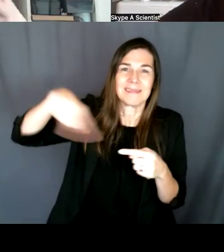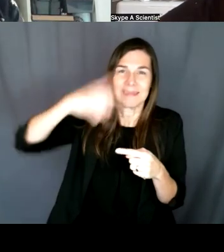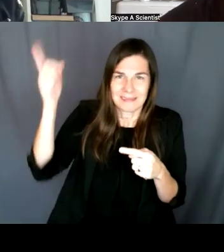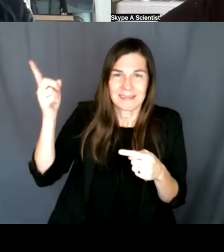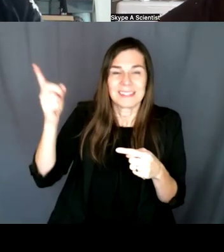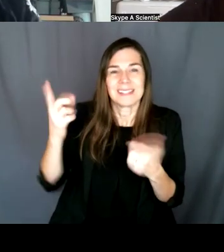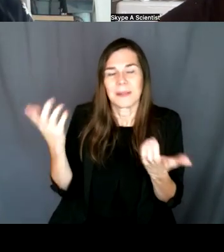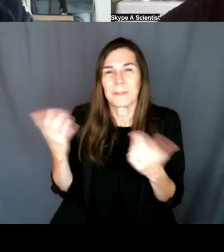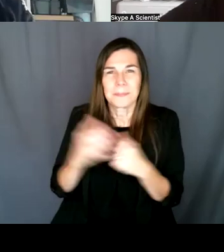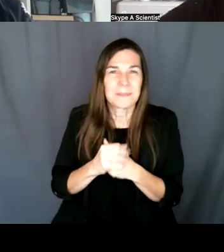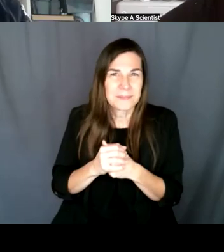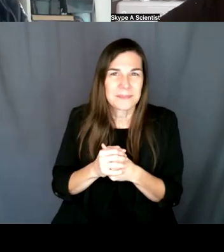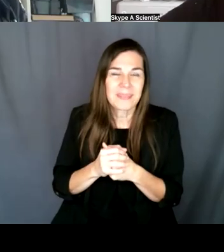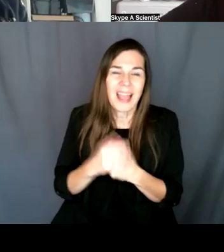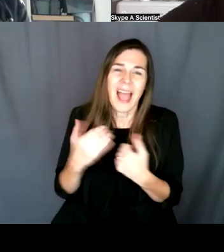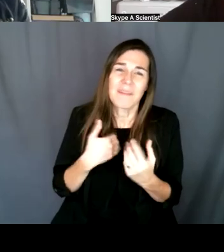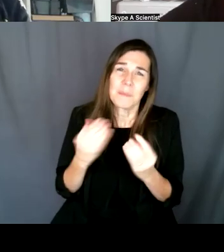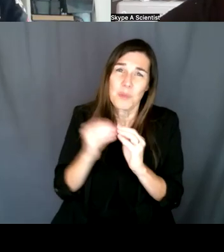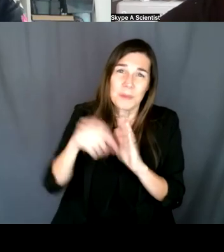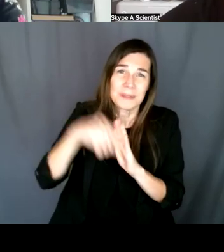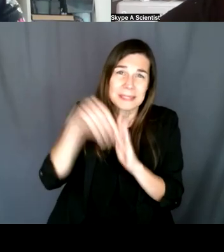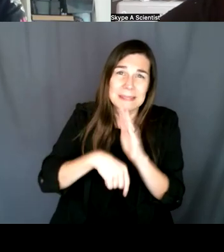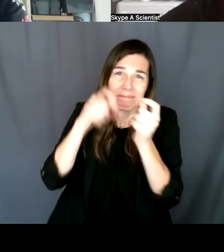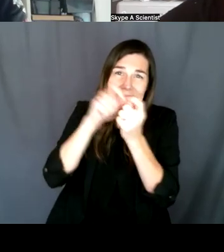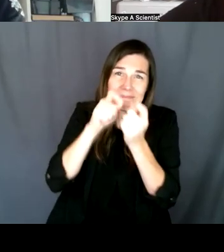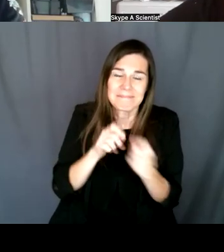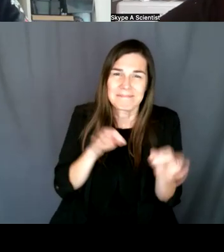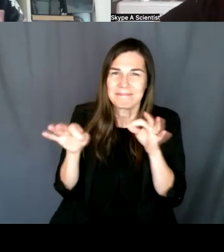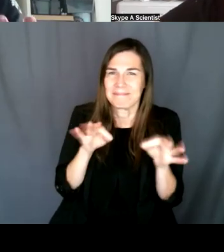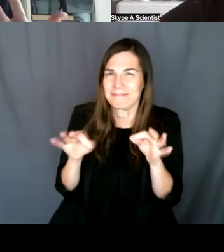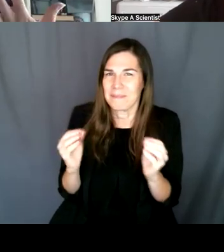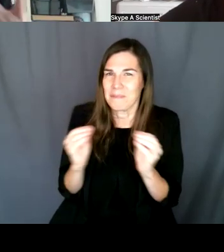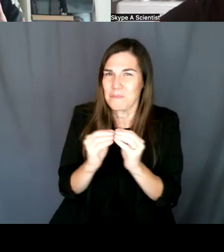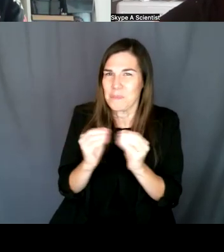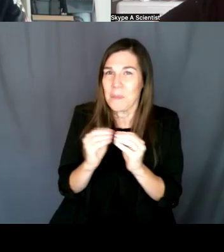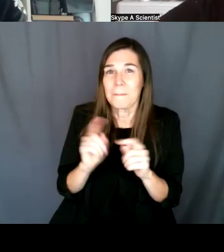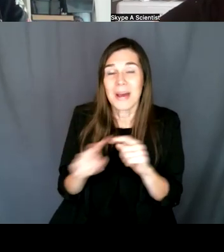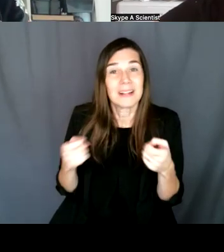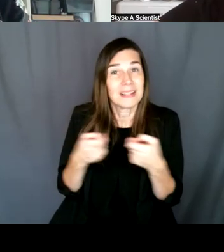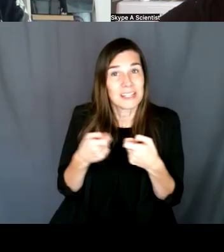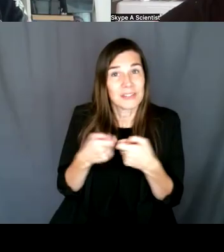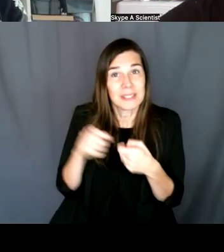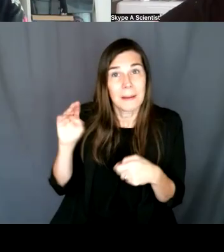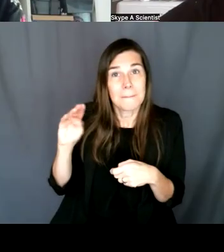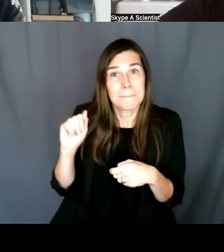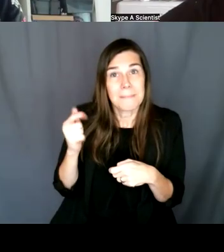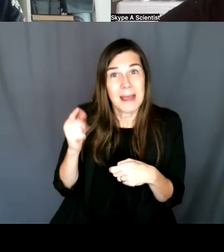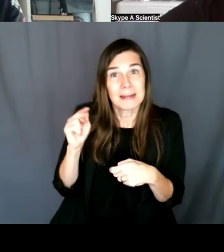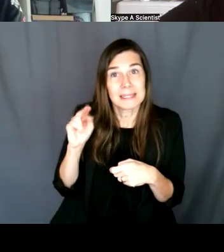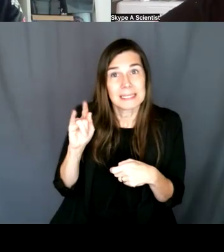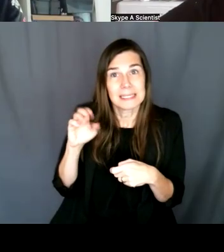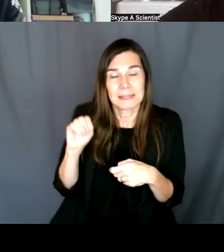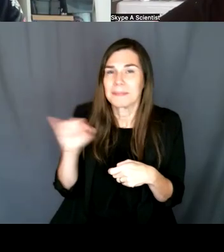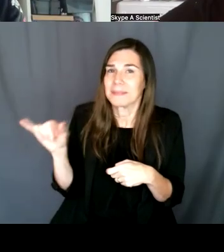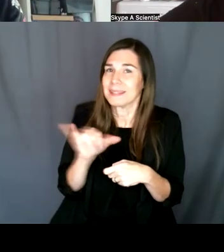have to like get pretty deep into the details to go further than that. But electricity and magnetism are all part of the